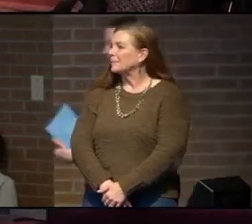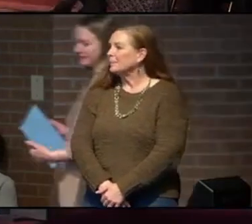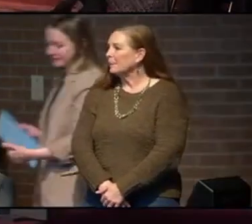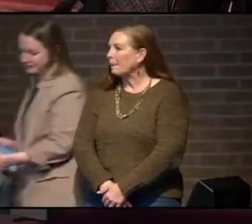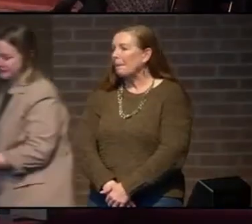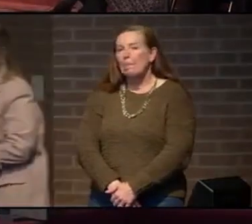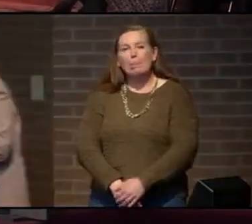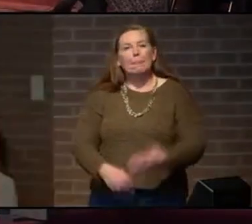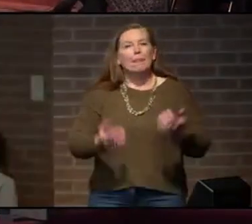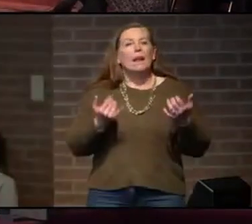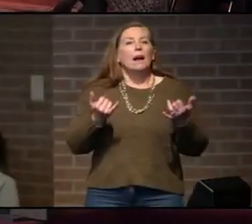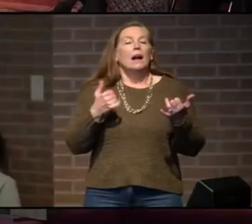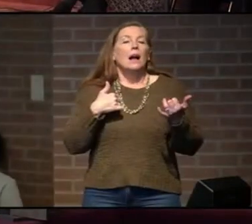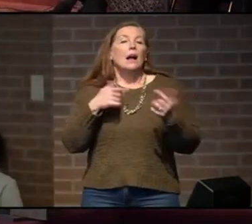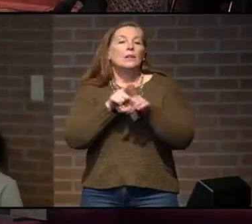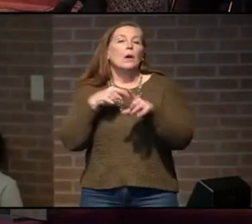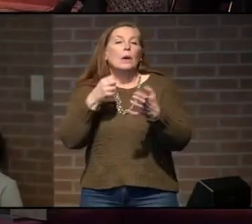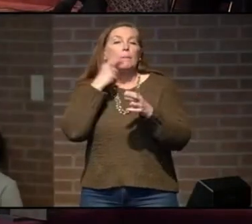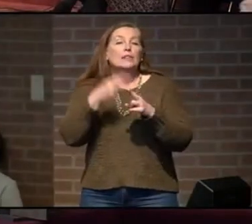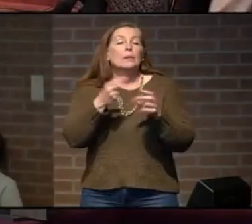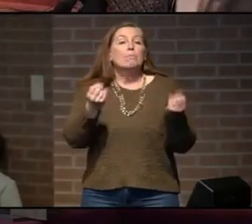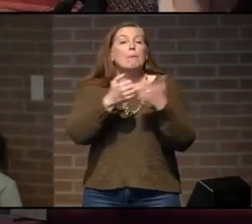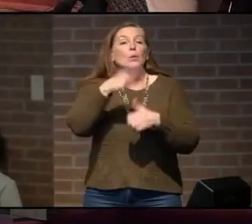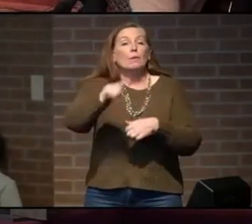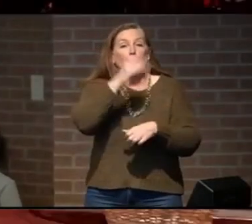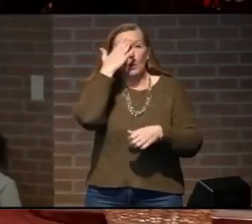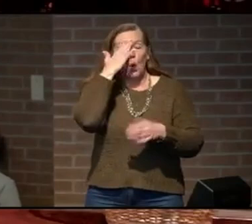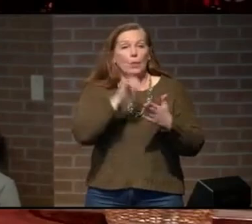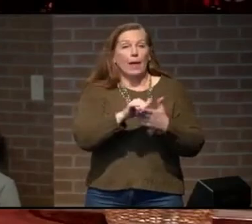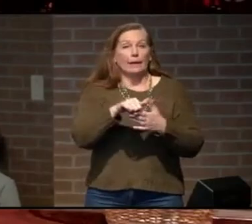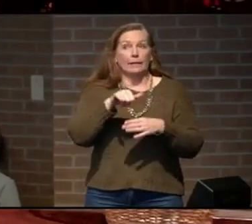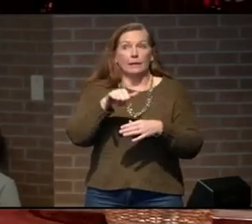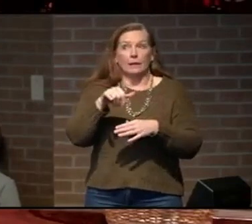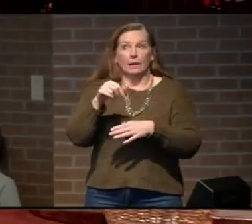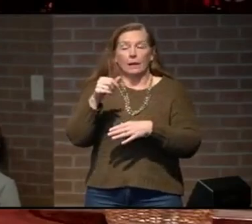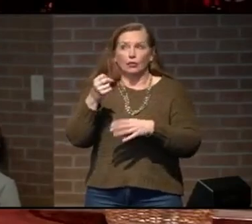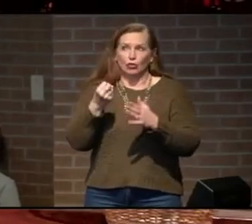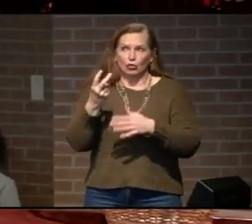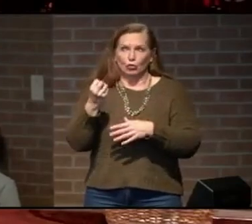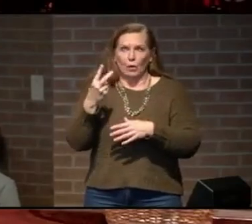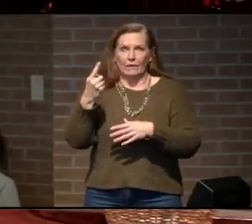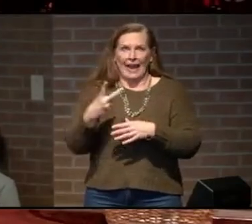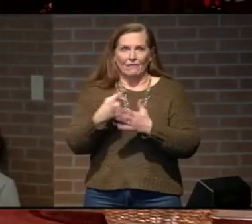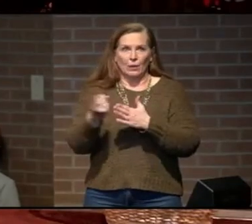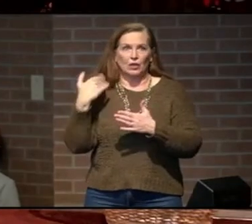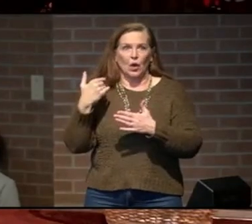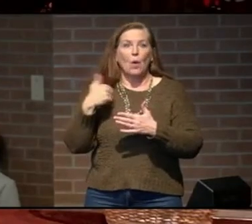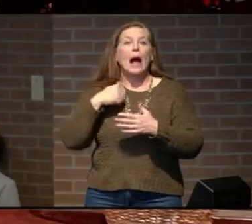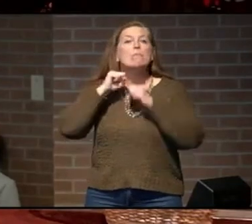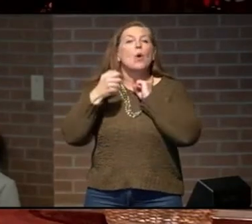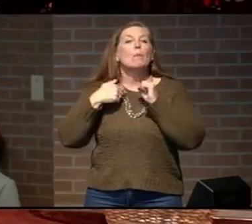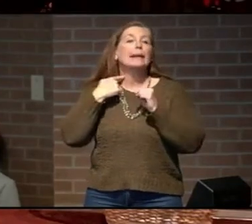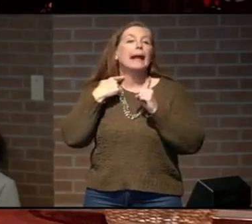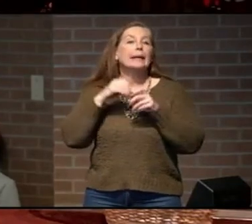And, you know, I'll make another mention. Most of you know that 12 and a half weeks ago, I broke my neck in an accident,